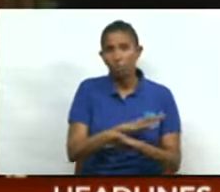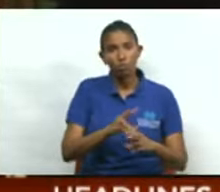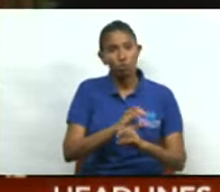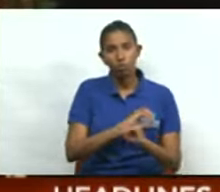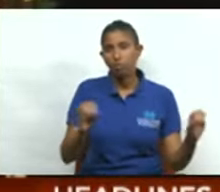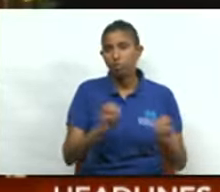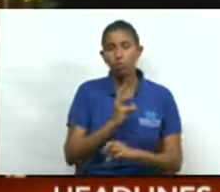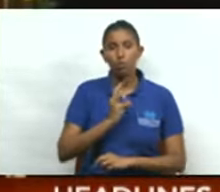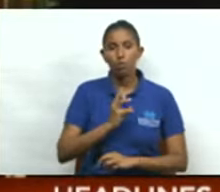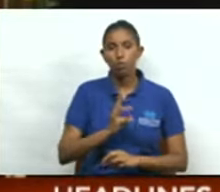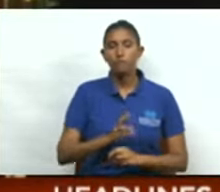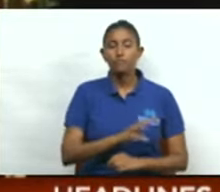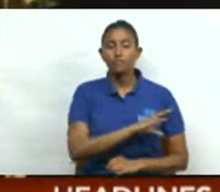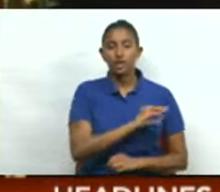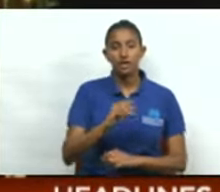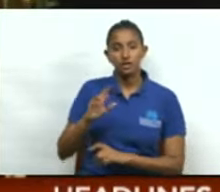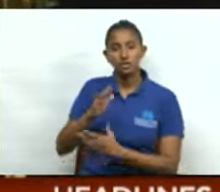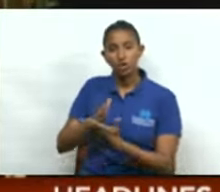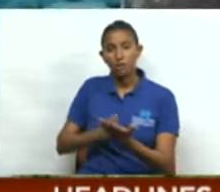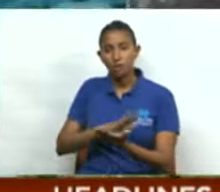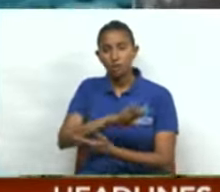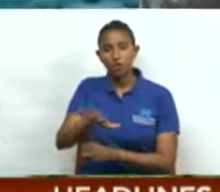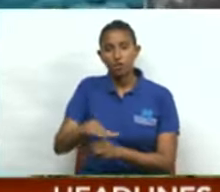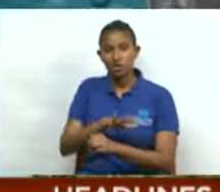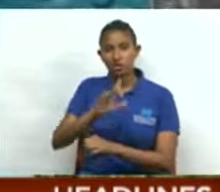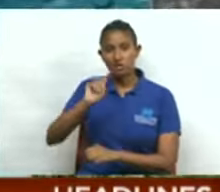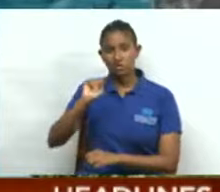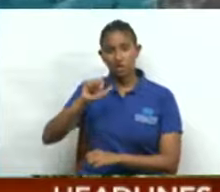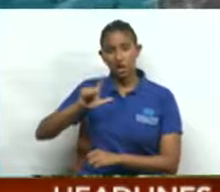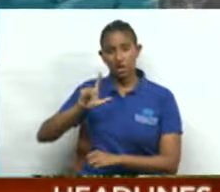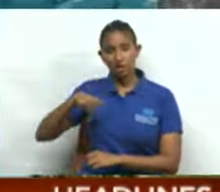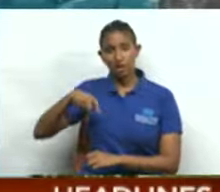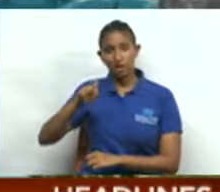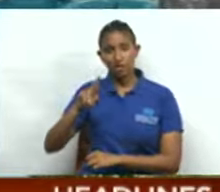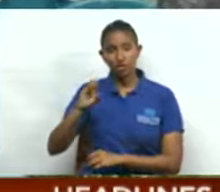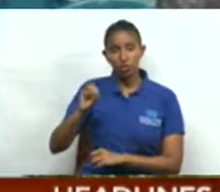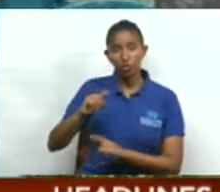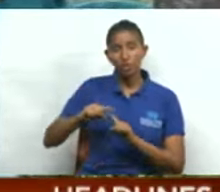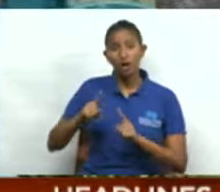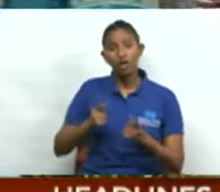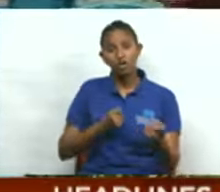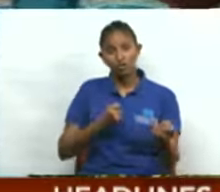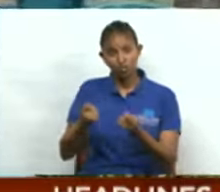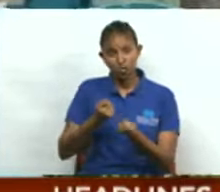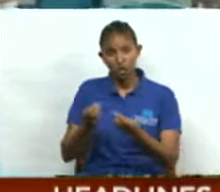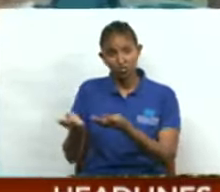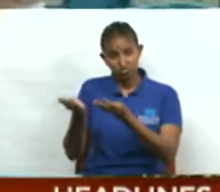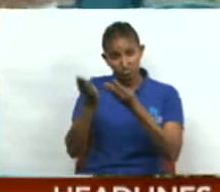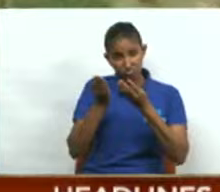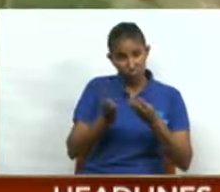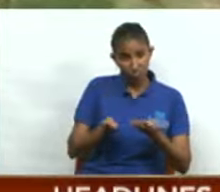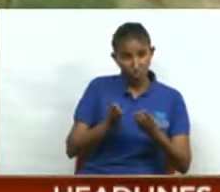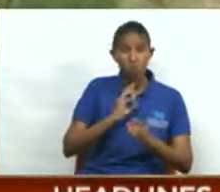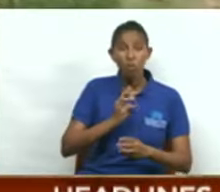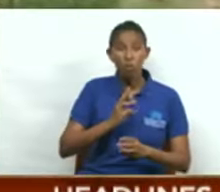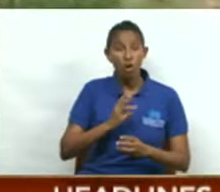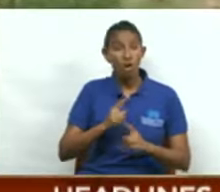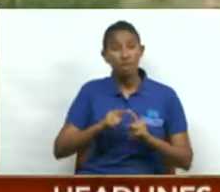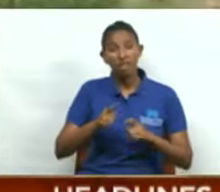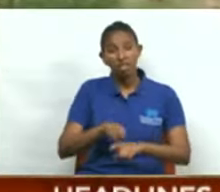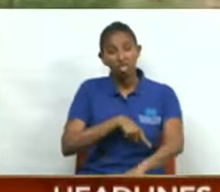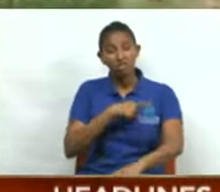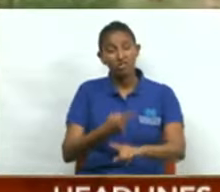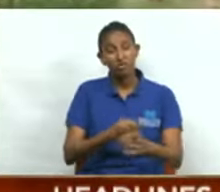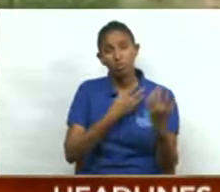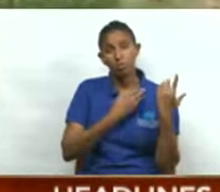in Talparo do receive water, delivery via truck-borne supply takes weeks to materialize. Well, this issue here is at